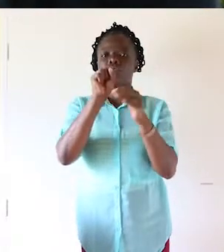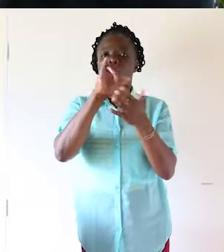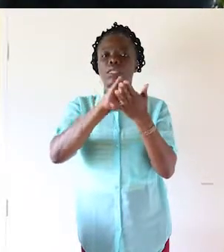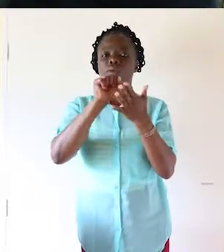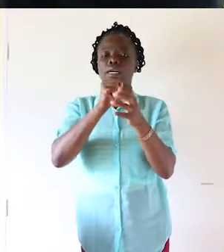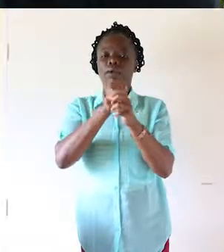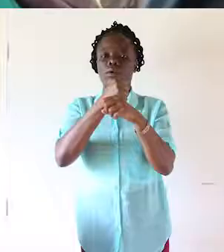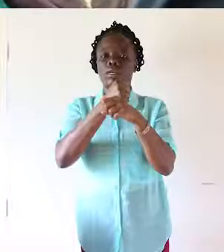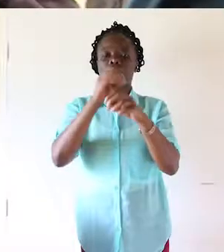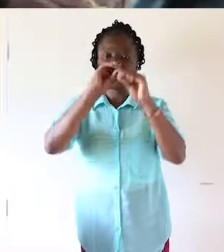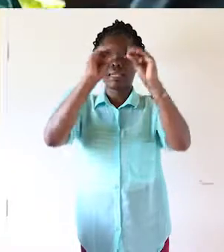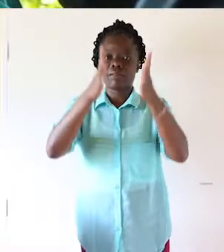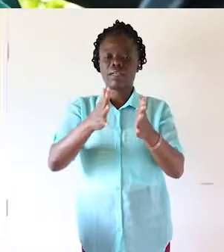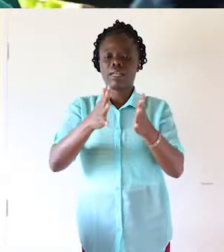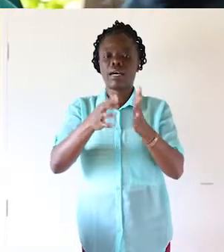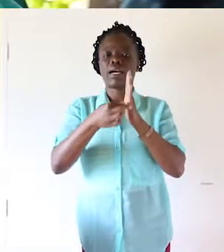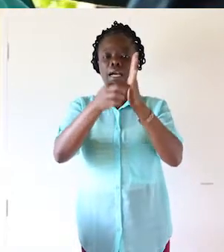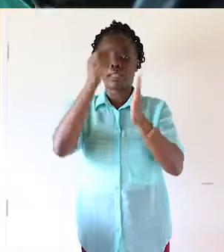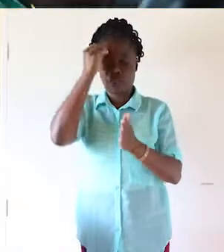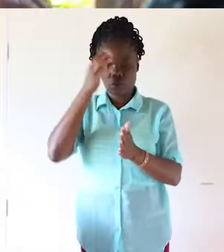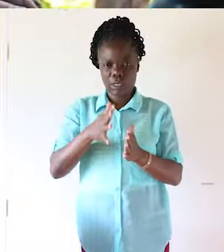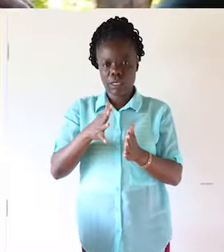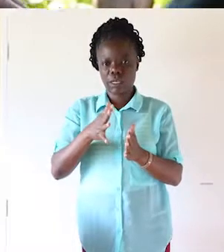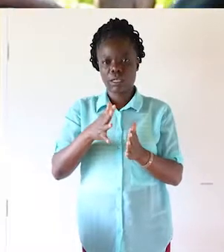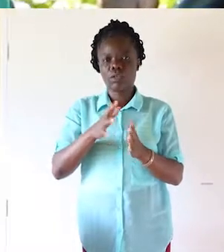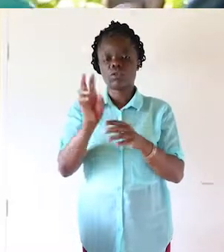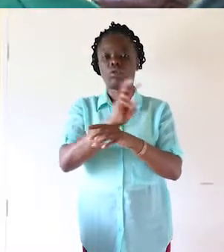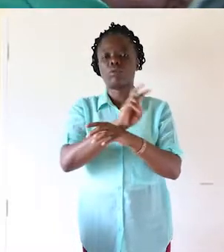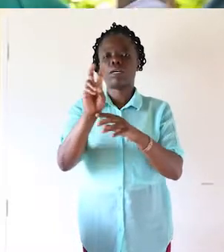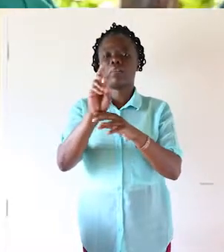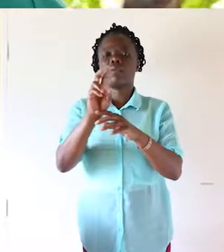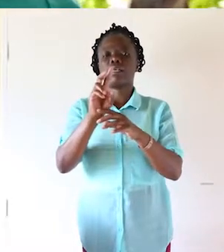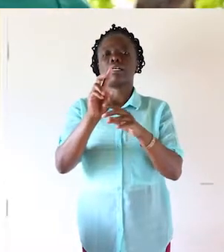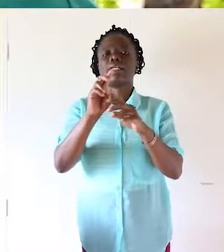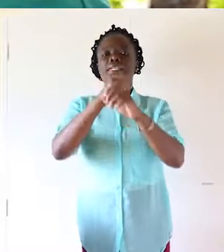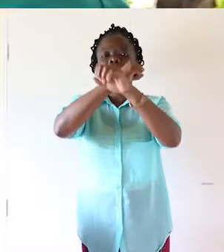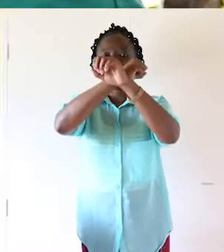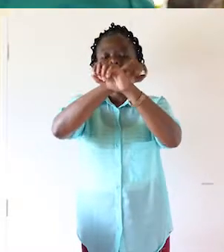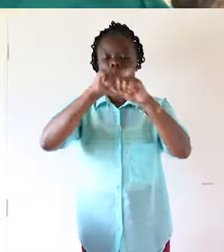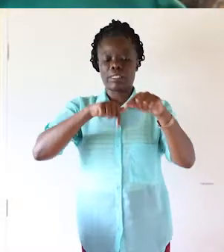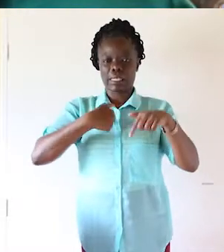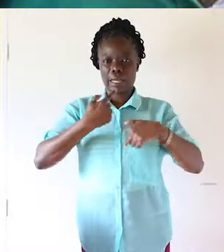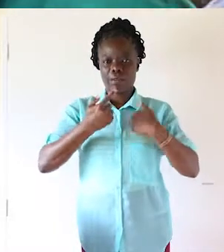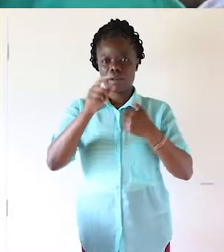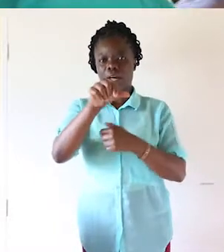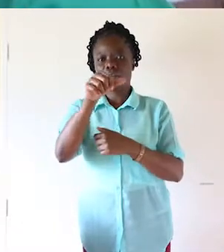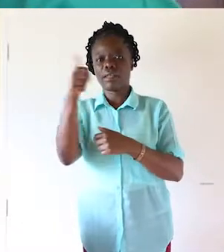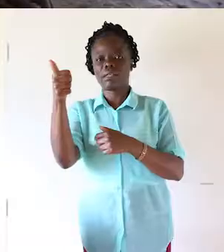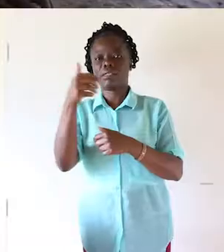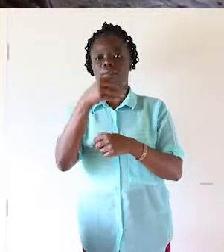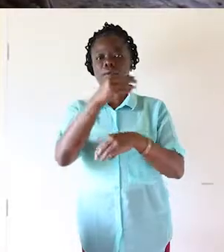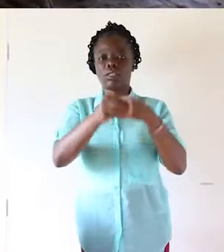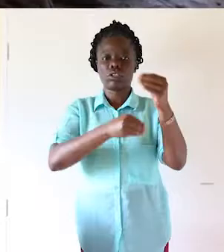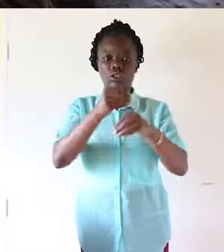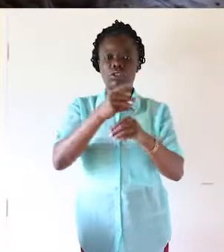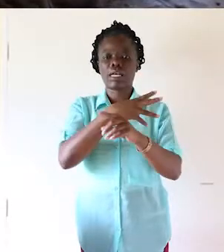work safely. The intervener guides the learner to observe safety for self, others,